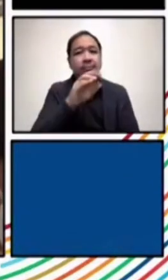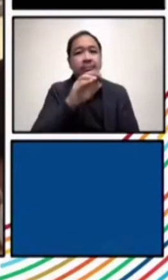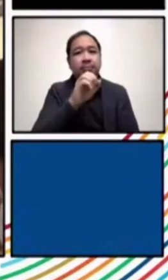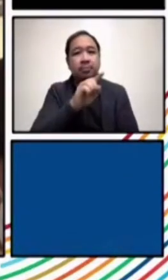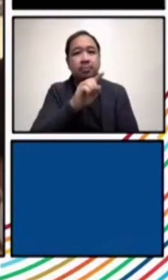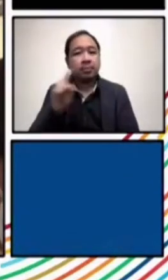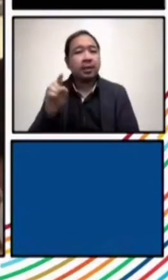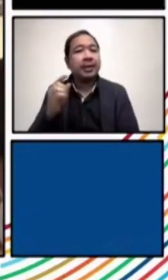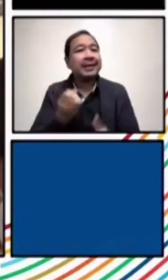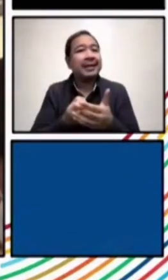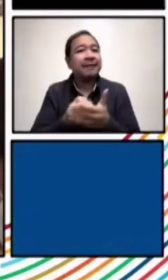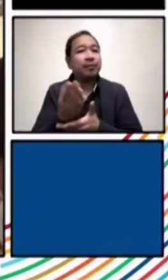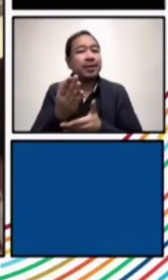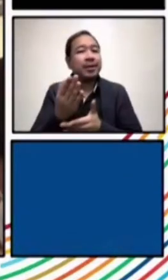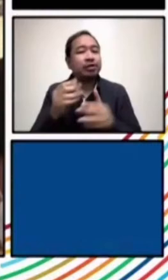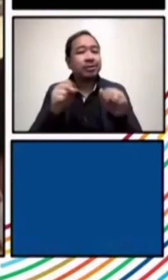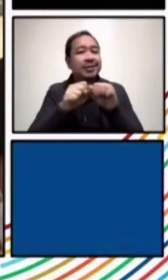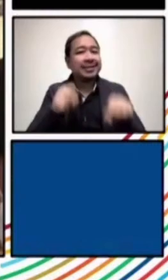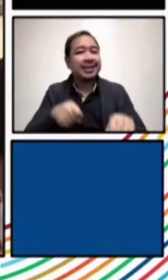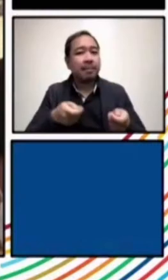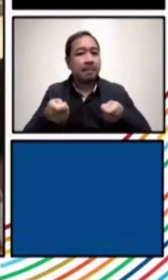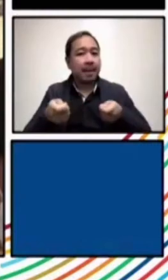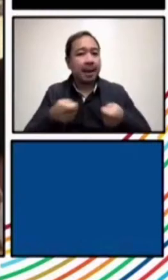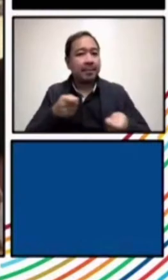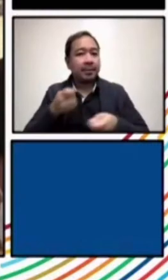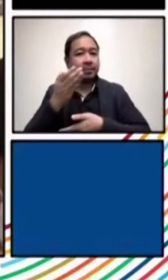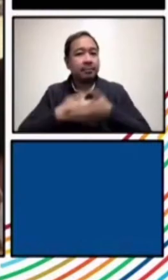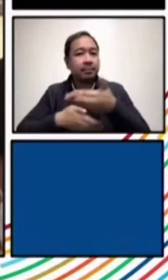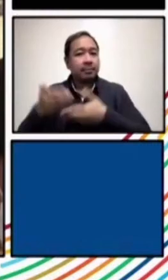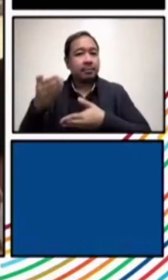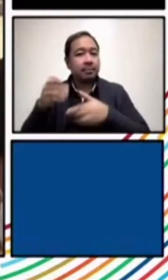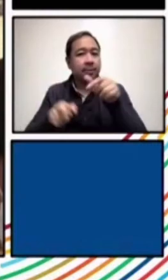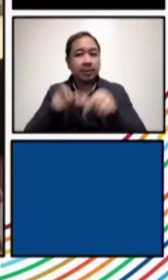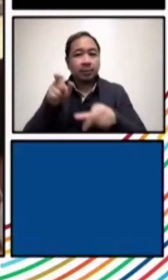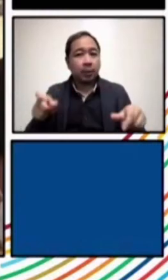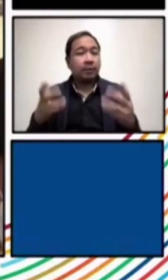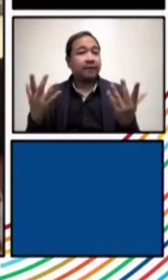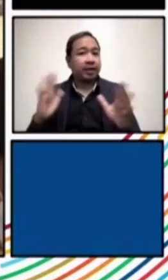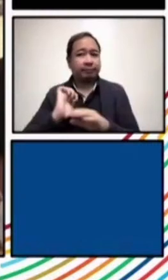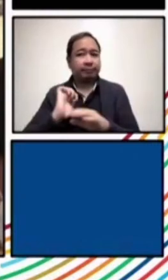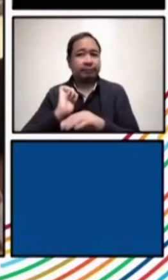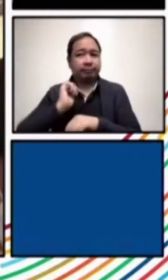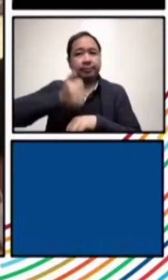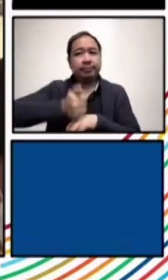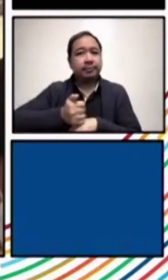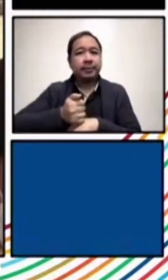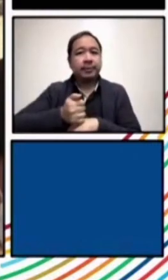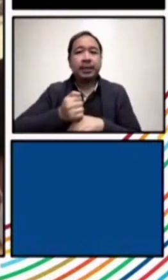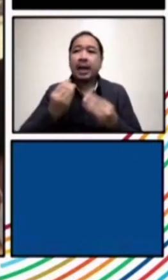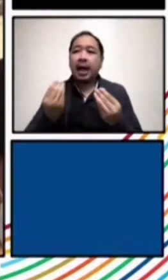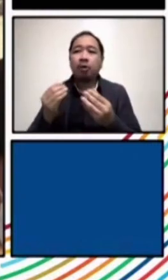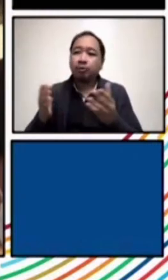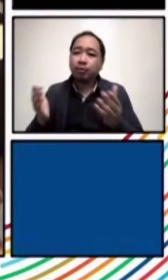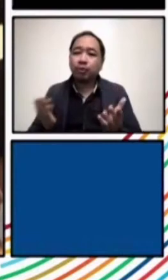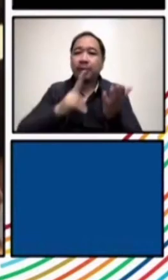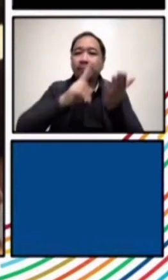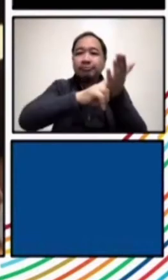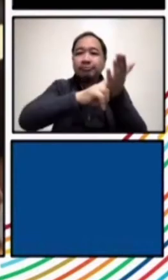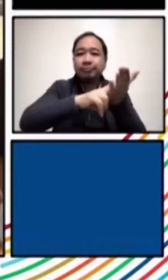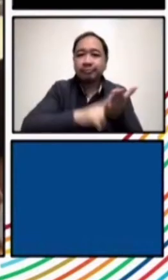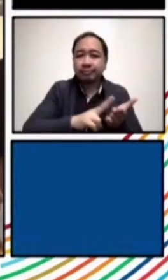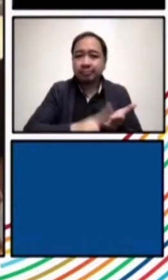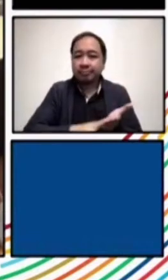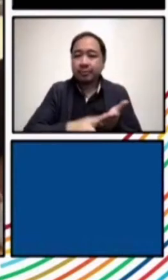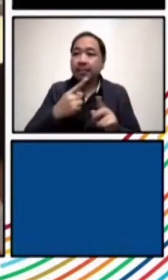disabilities has been established to facilitate registration process and evolution of registered